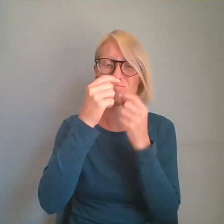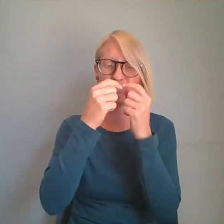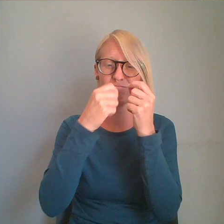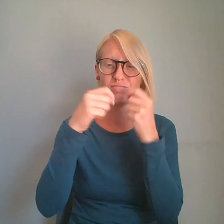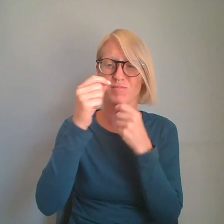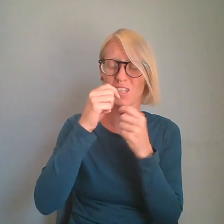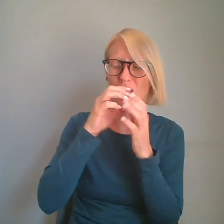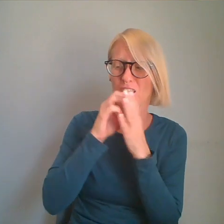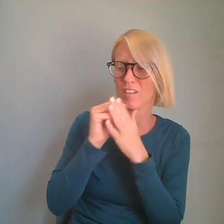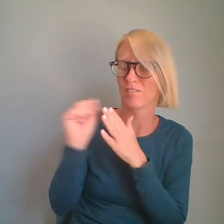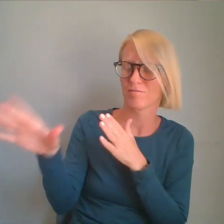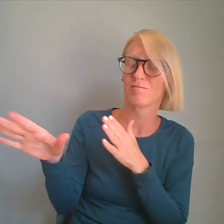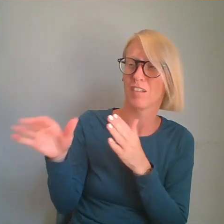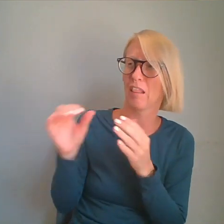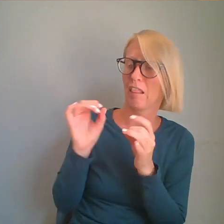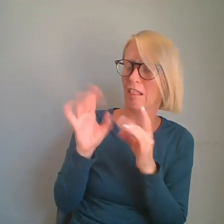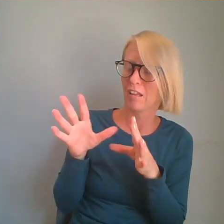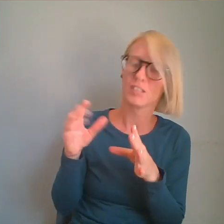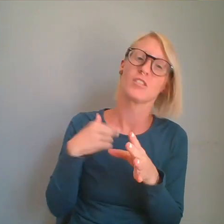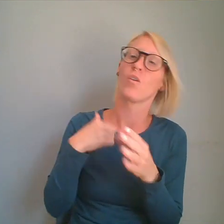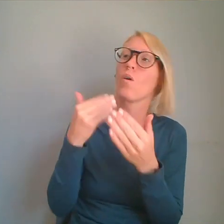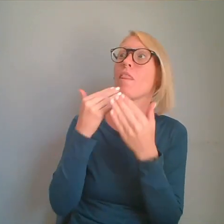Ooh, sorry, I mean to nick you.